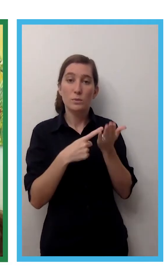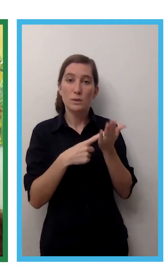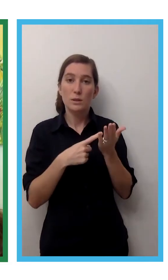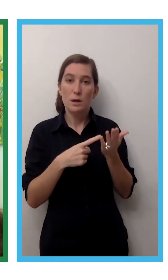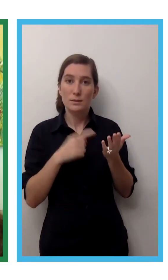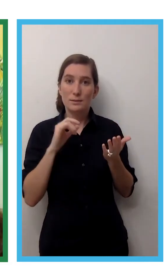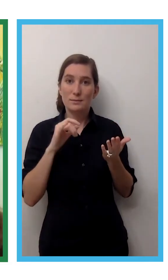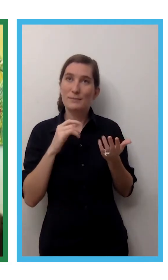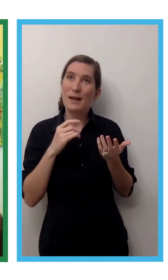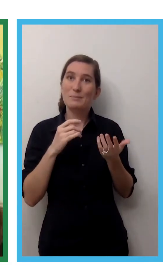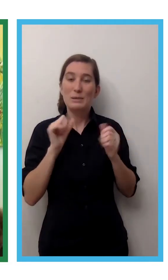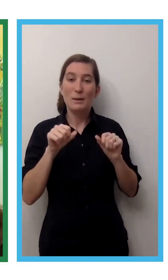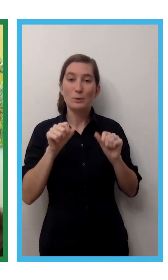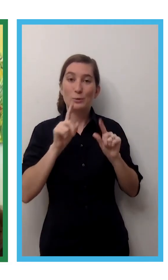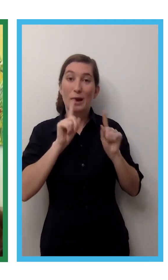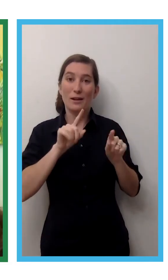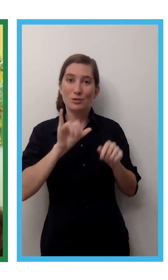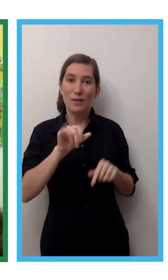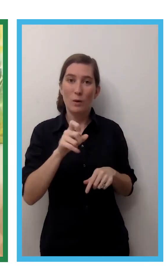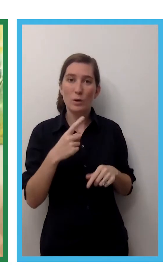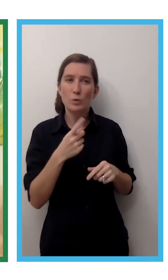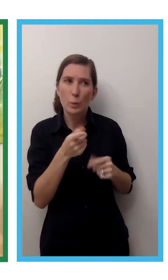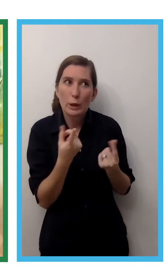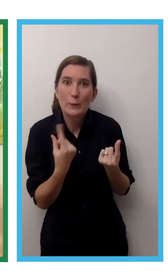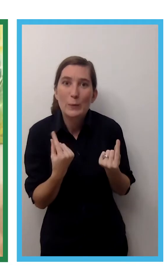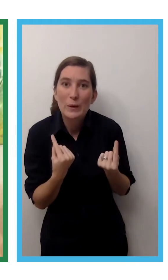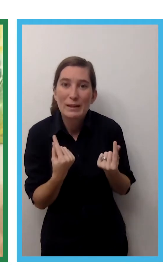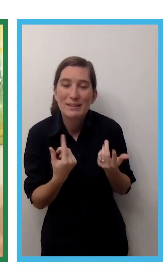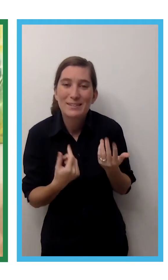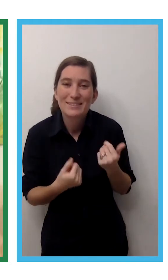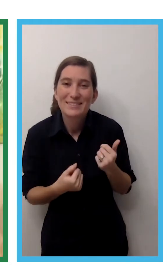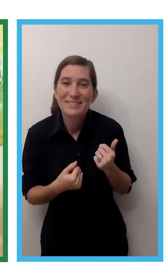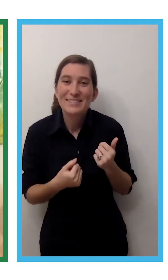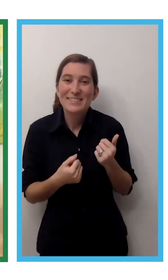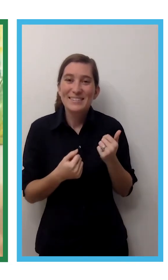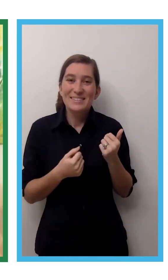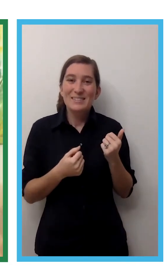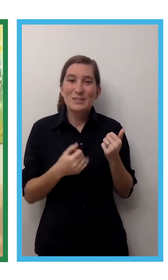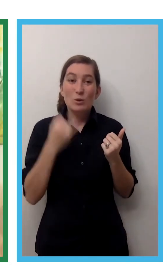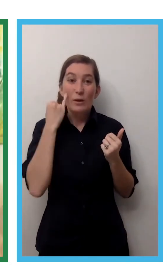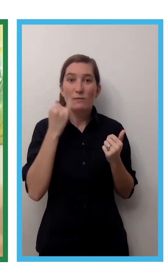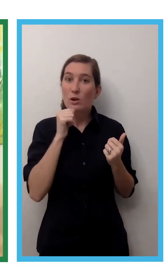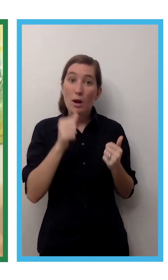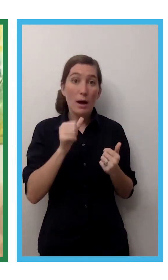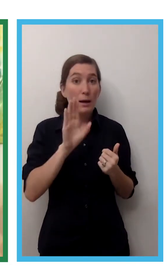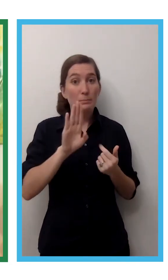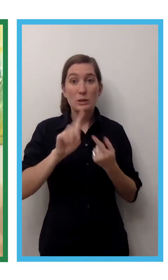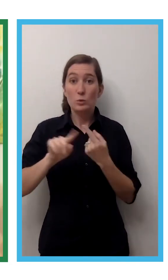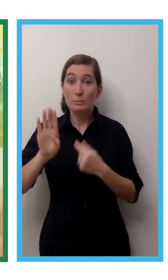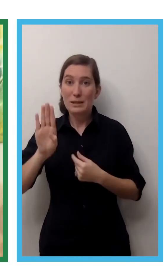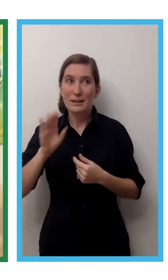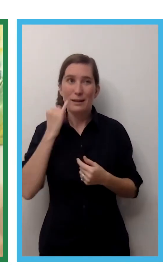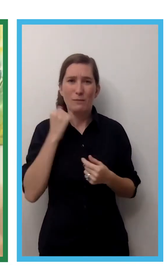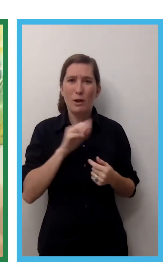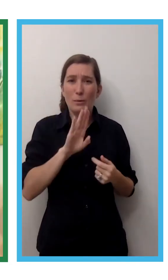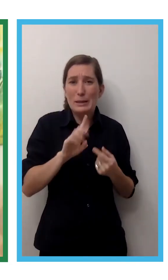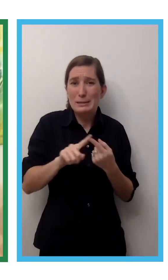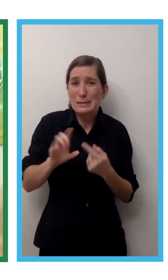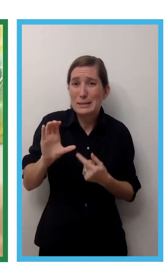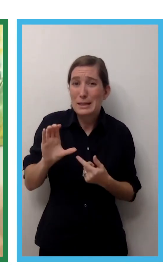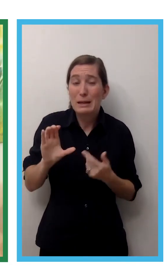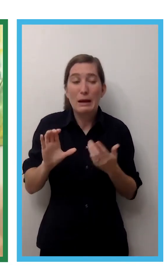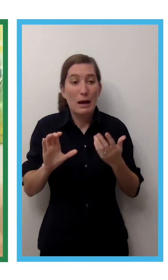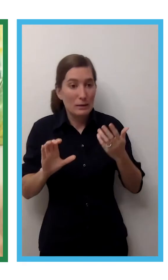if they're B2C, it's even stronger right now because as we're seeing, millennials and Gen Zers just expect that